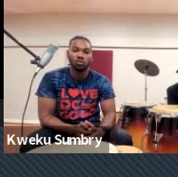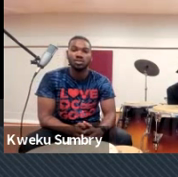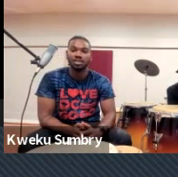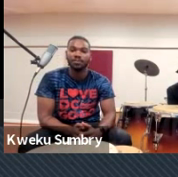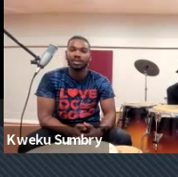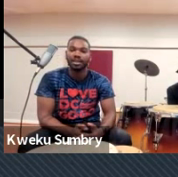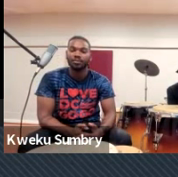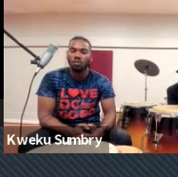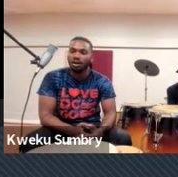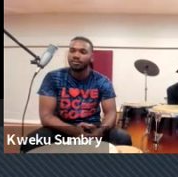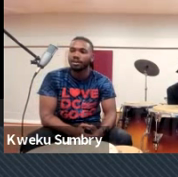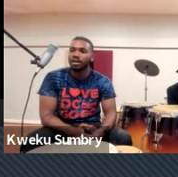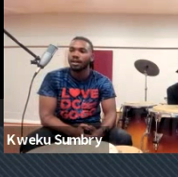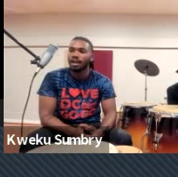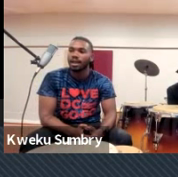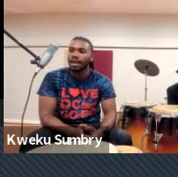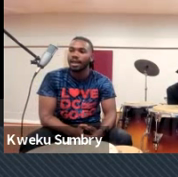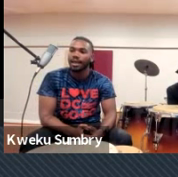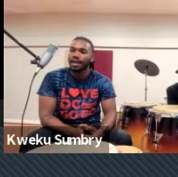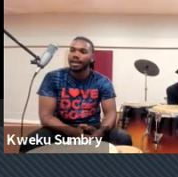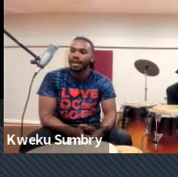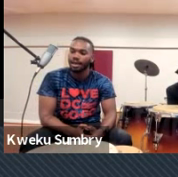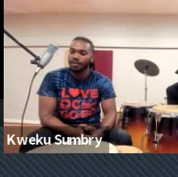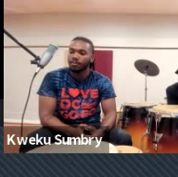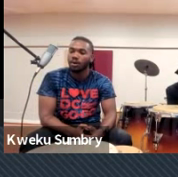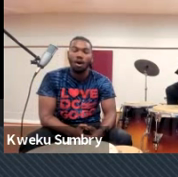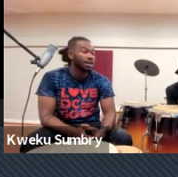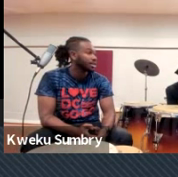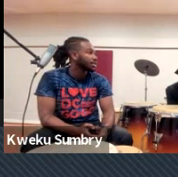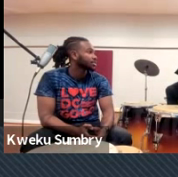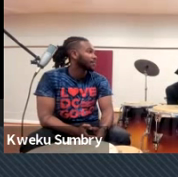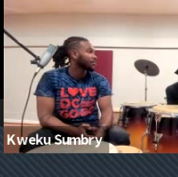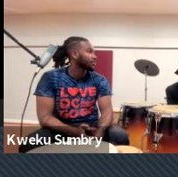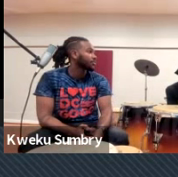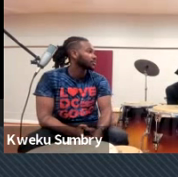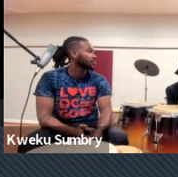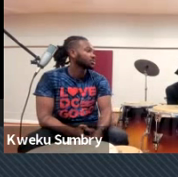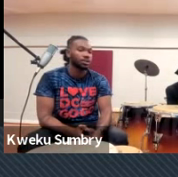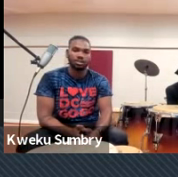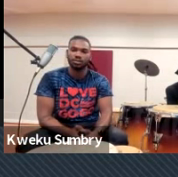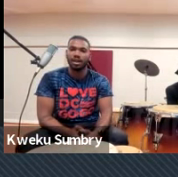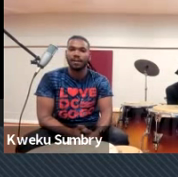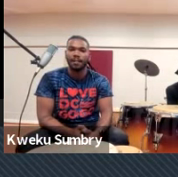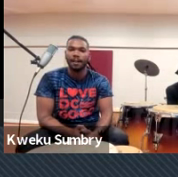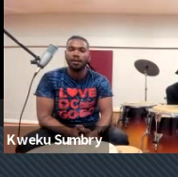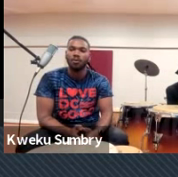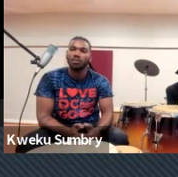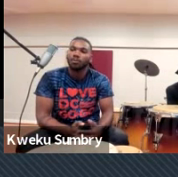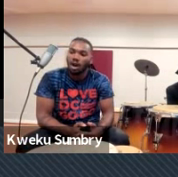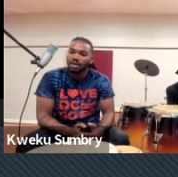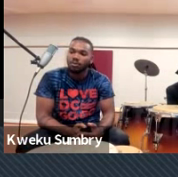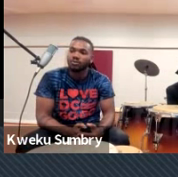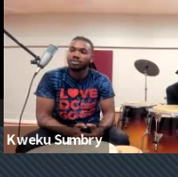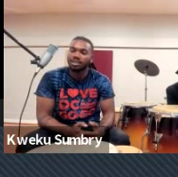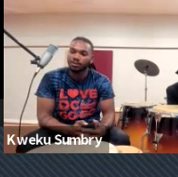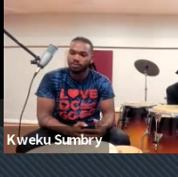that you will see played in more of a party type of situation, right? More of a